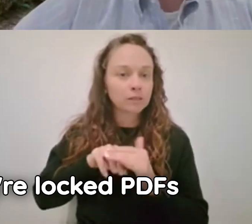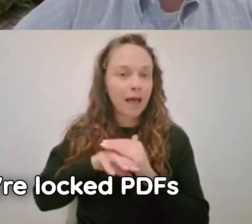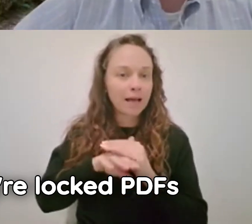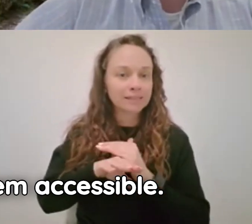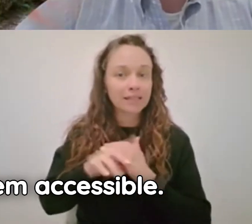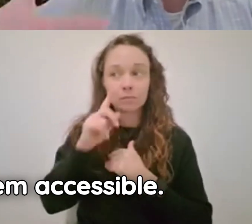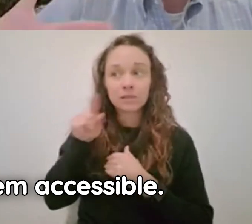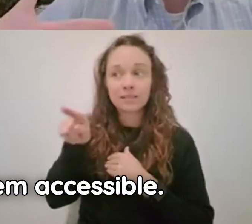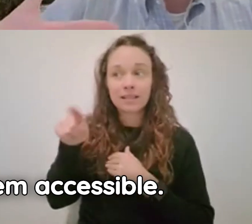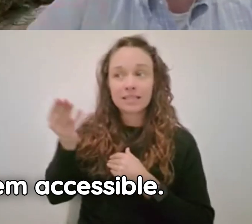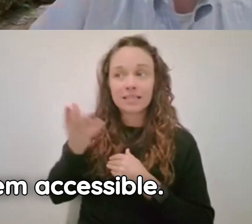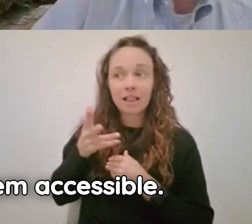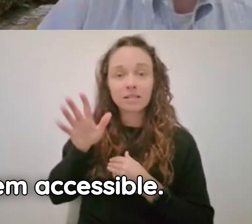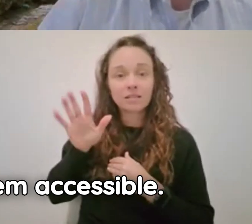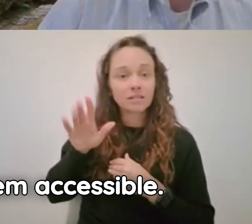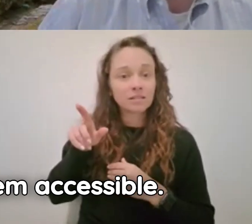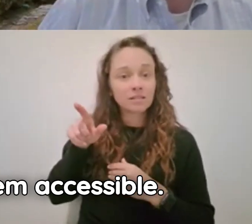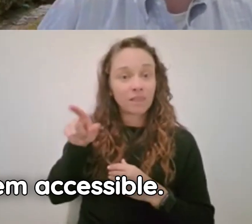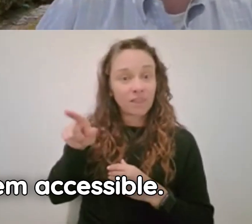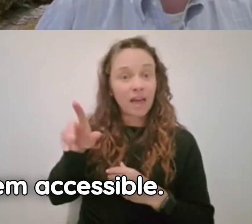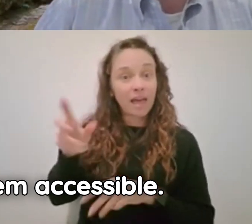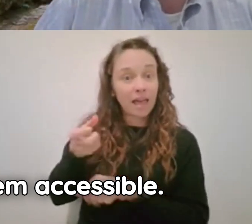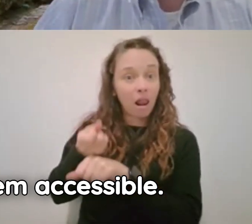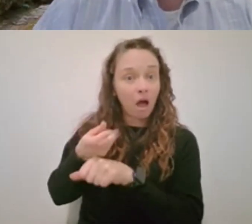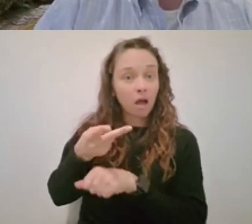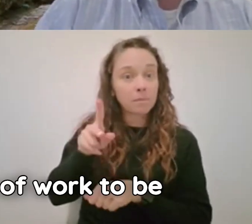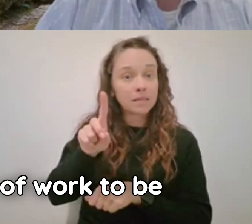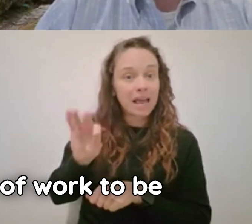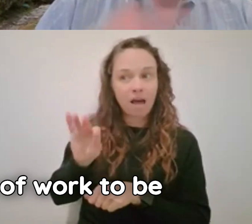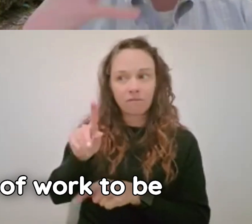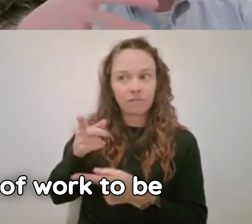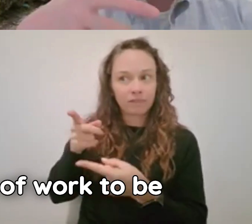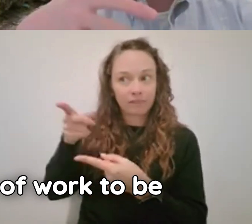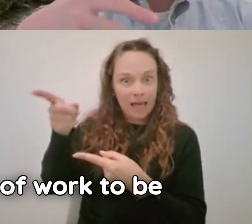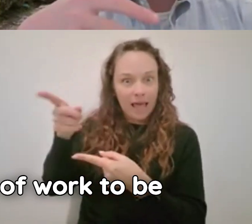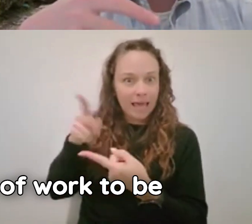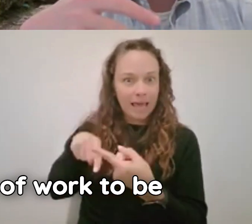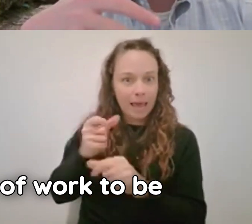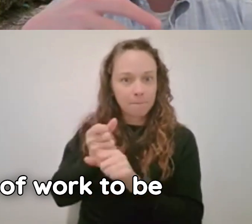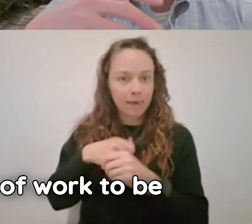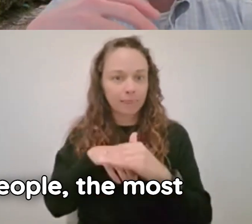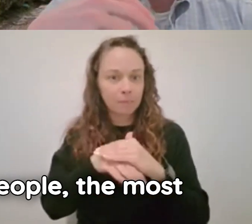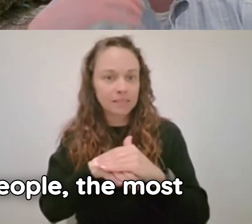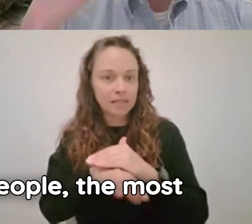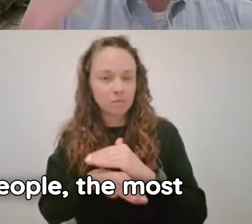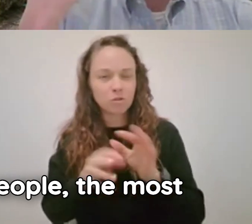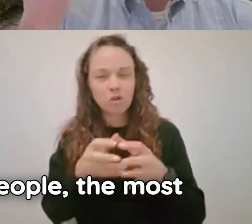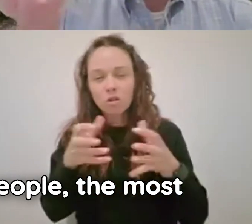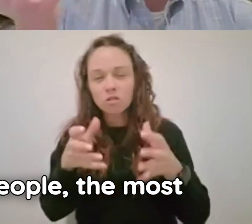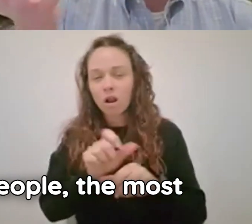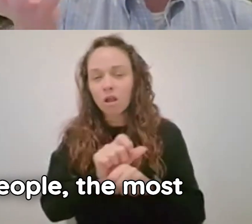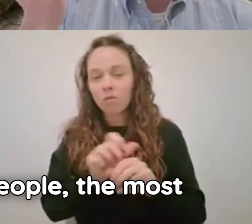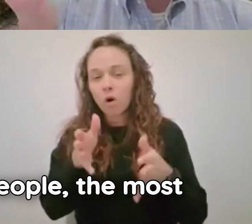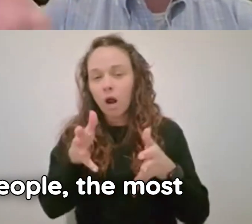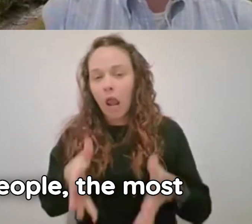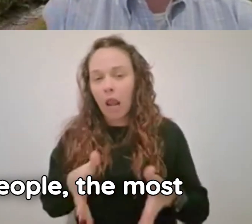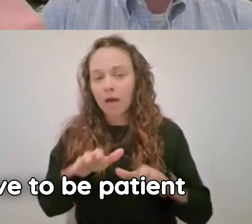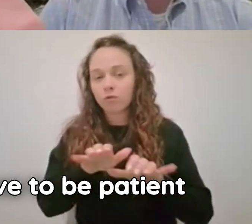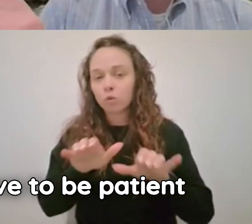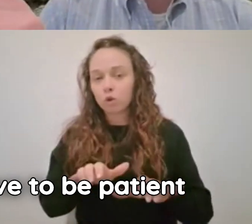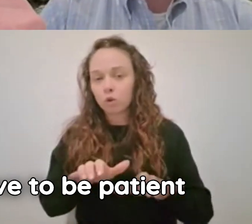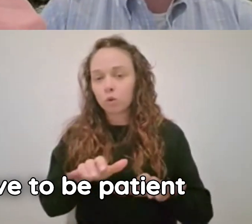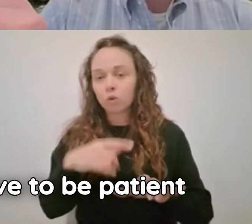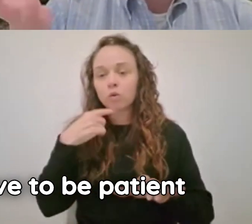locked PDFs and they can't make them accessible. And so there's still a lot of work to be done. And so what I tell people, the